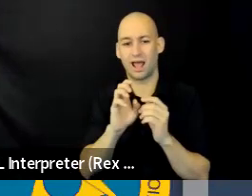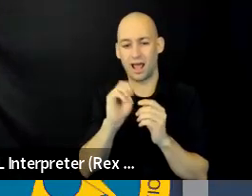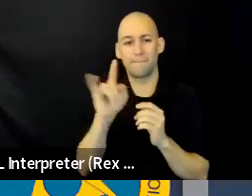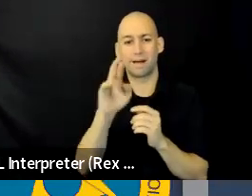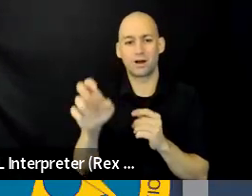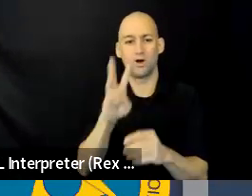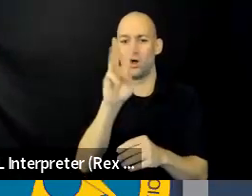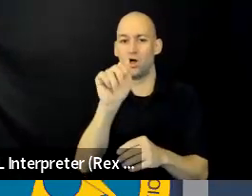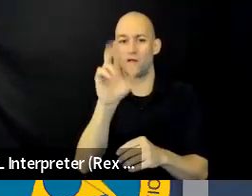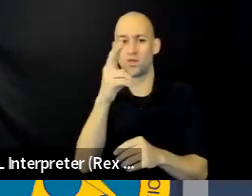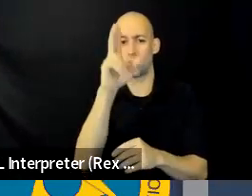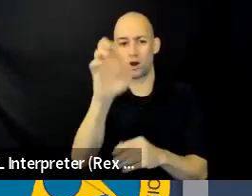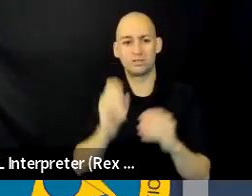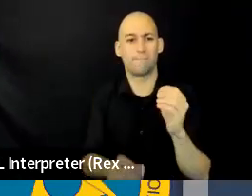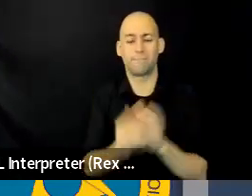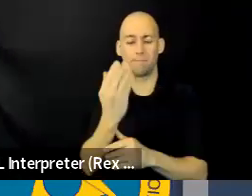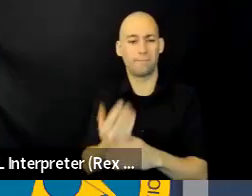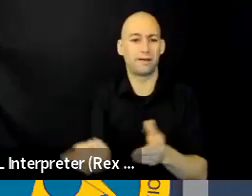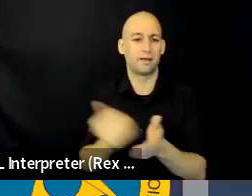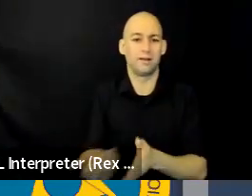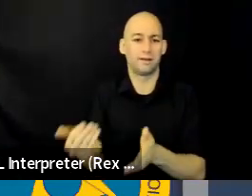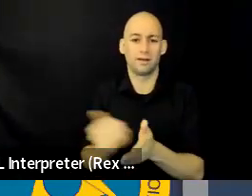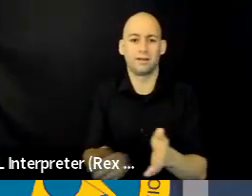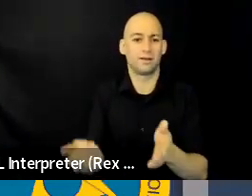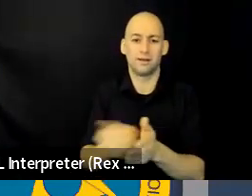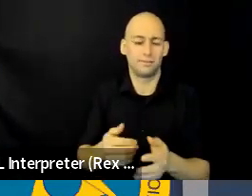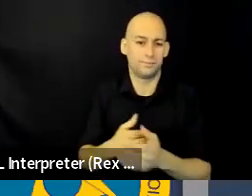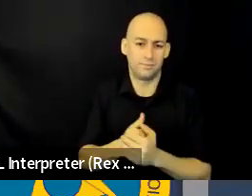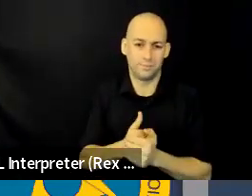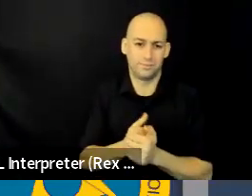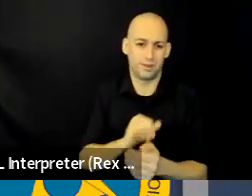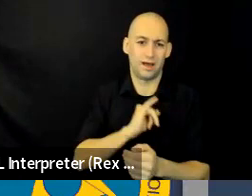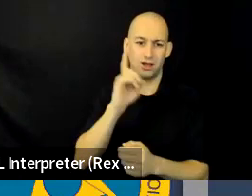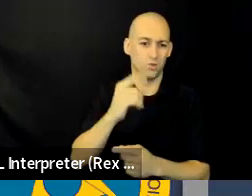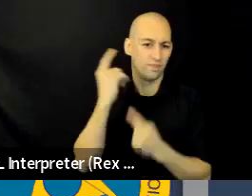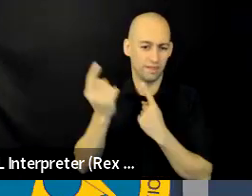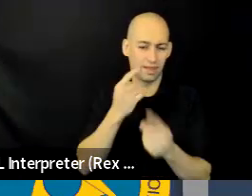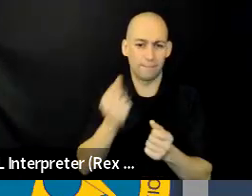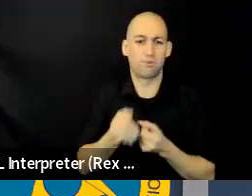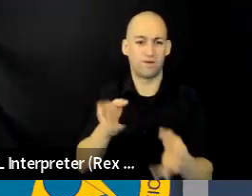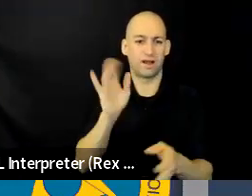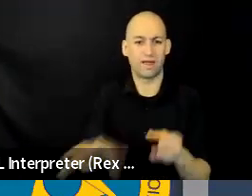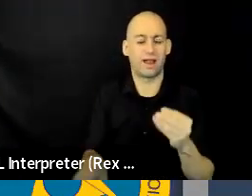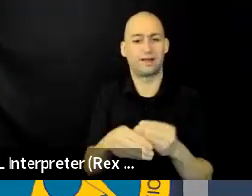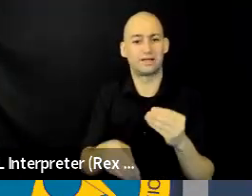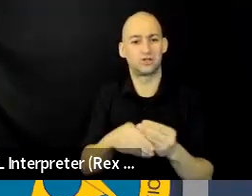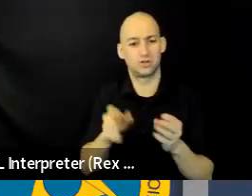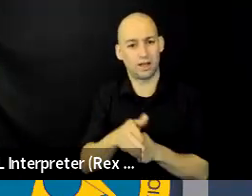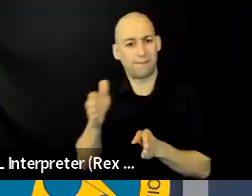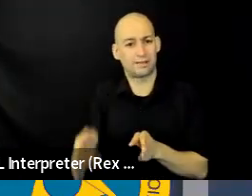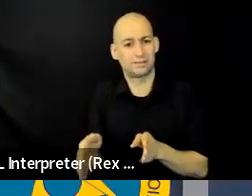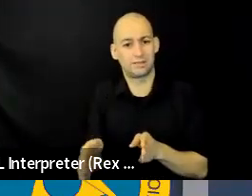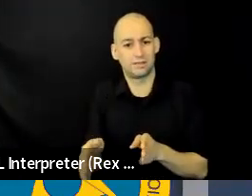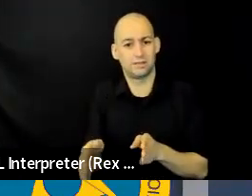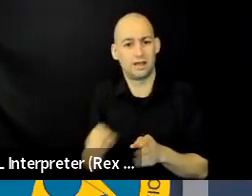warehouses pop up every other day, million-square-foot warehouses, I do think that providing that additional capacity on that freeway